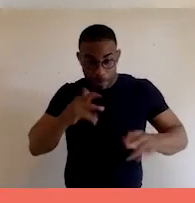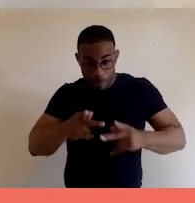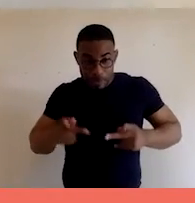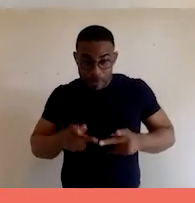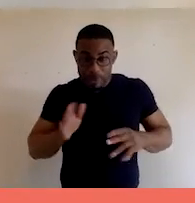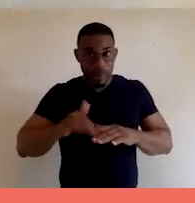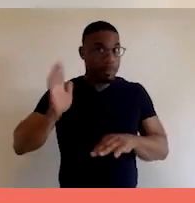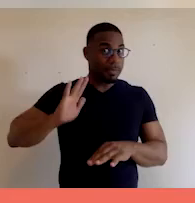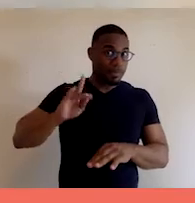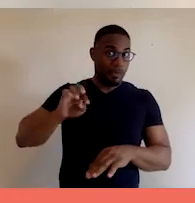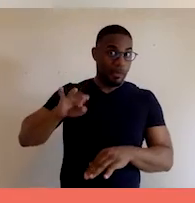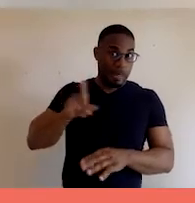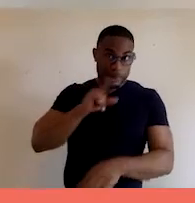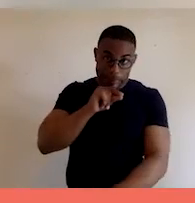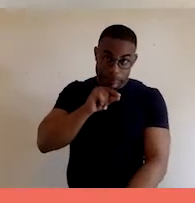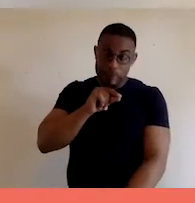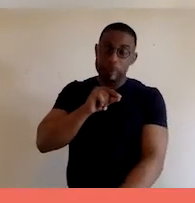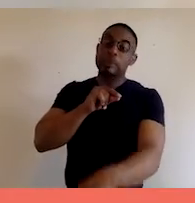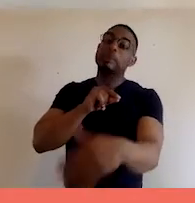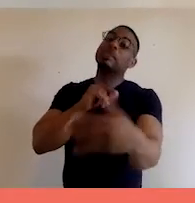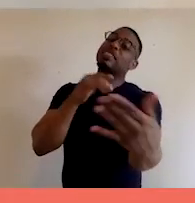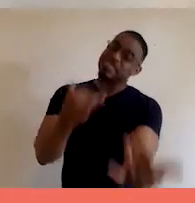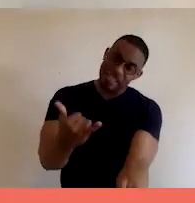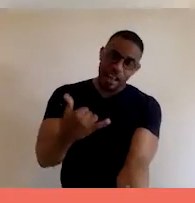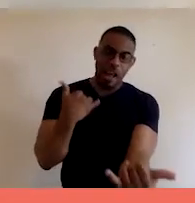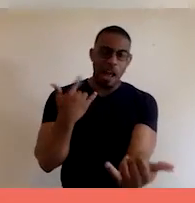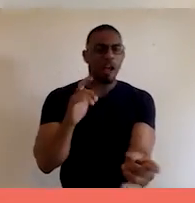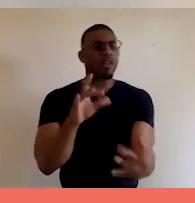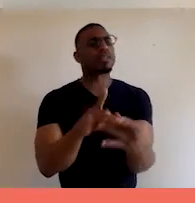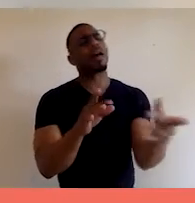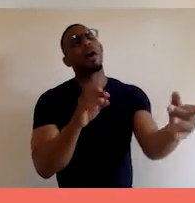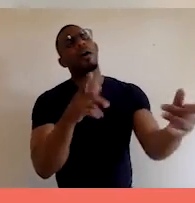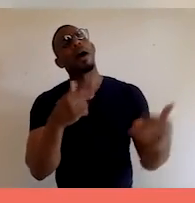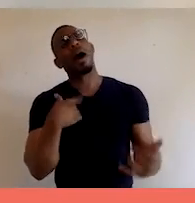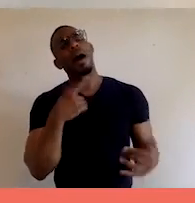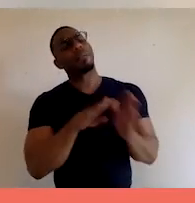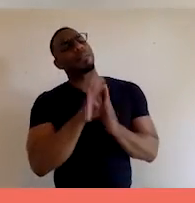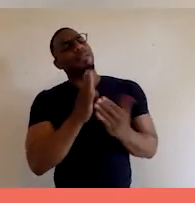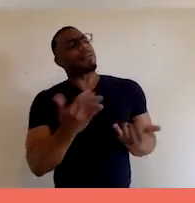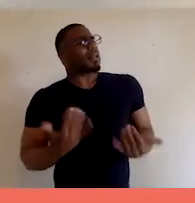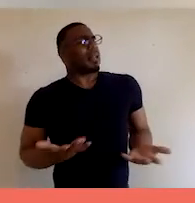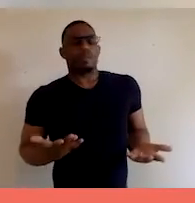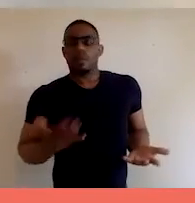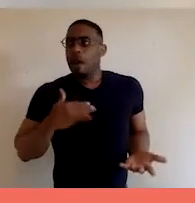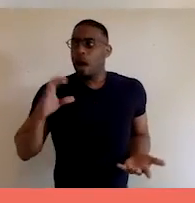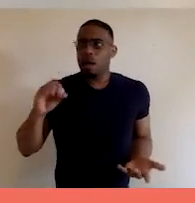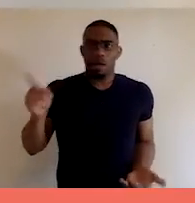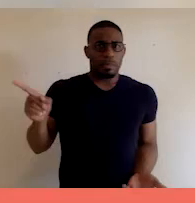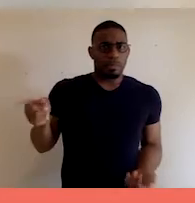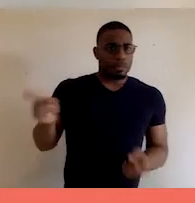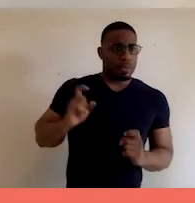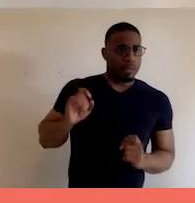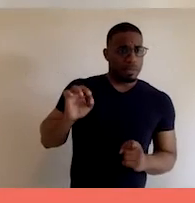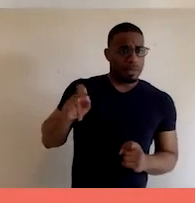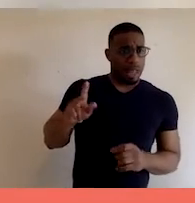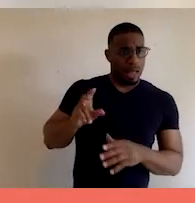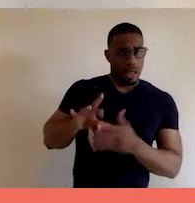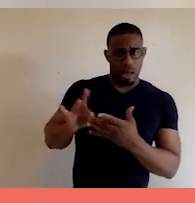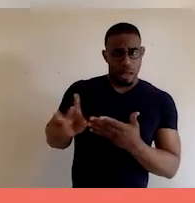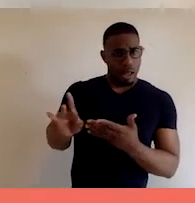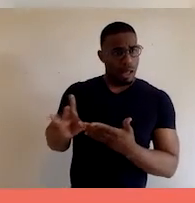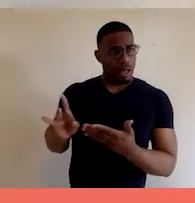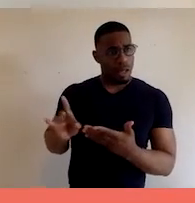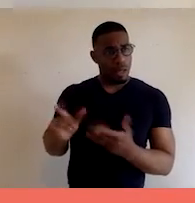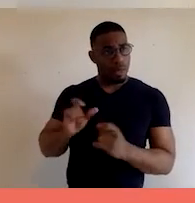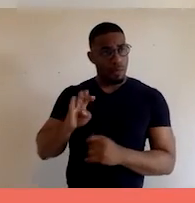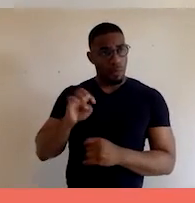making more money than fried chicken. And so now I go say, okay, I'm a developer now. My company is giving me stock options. My company is